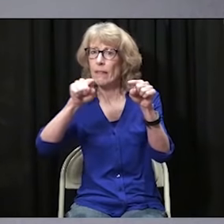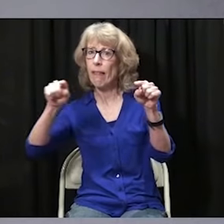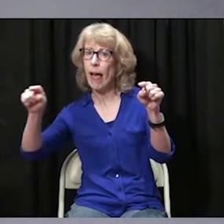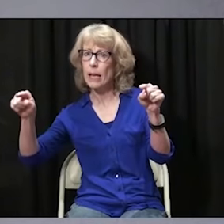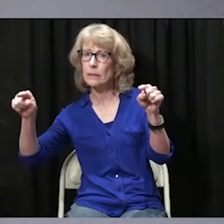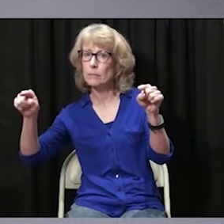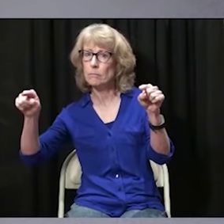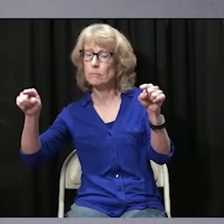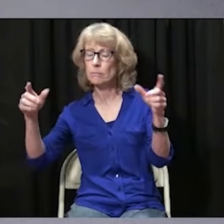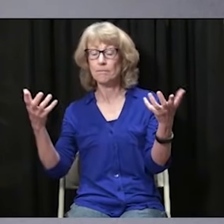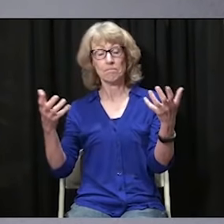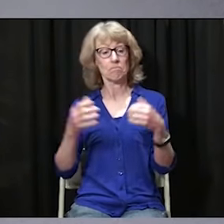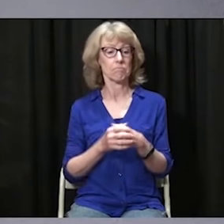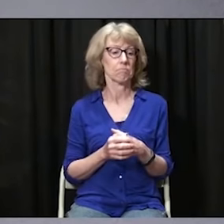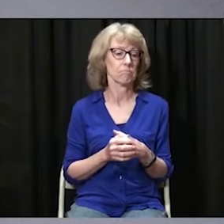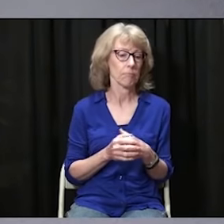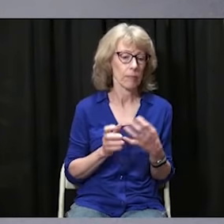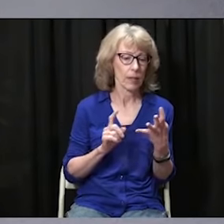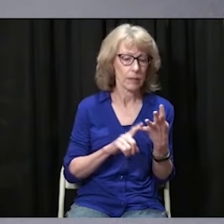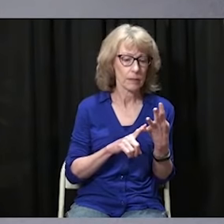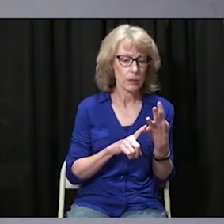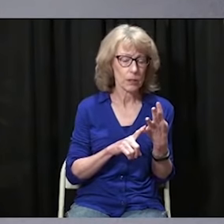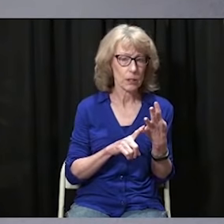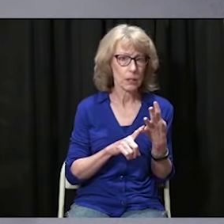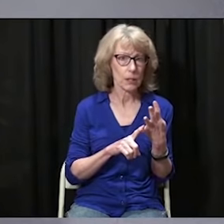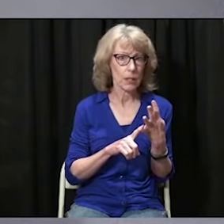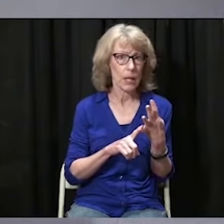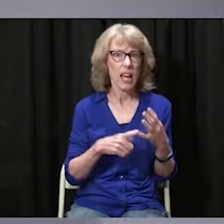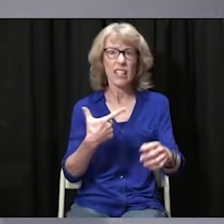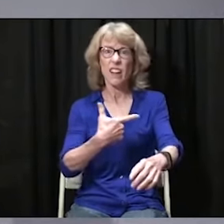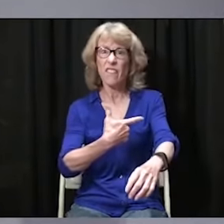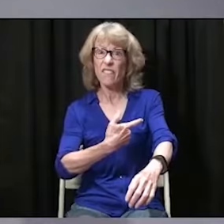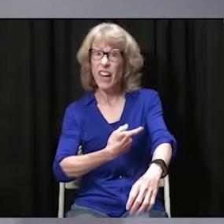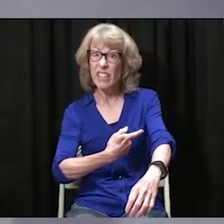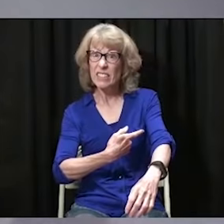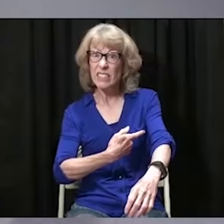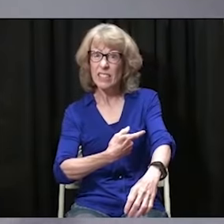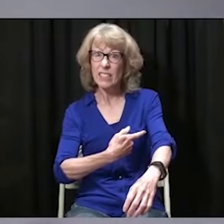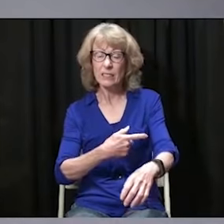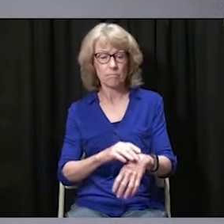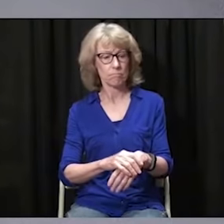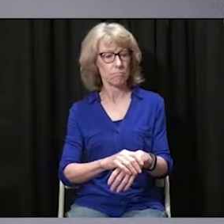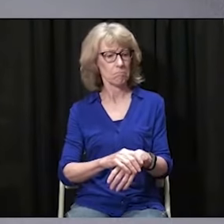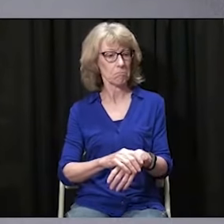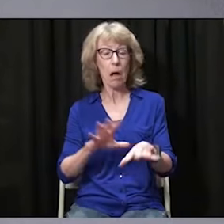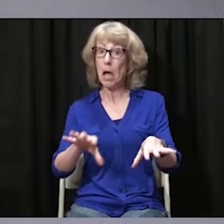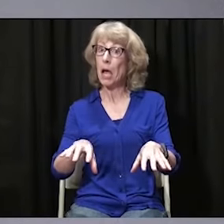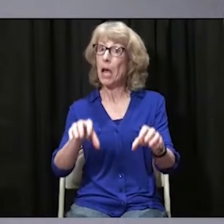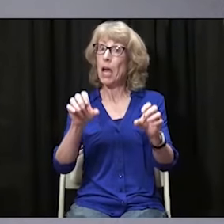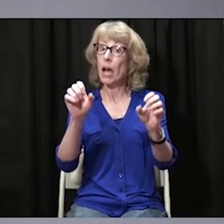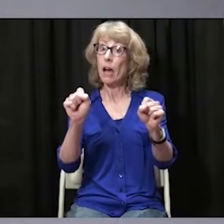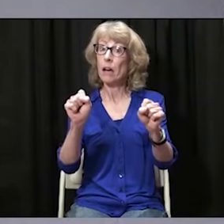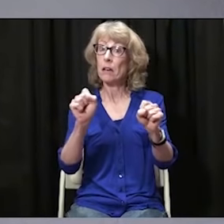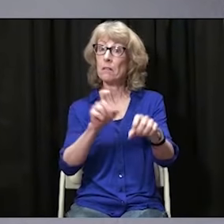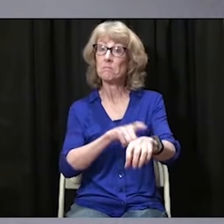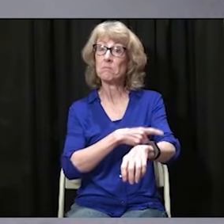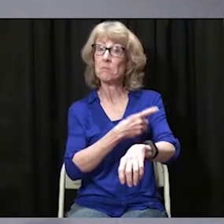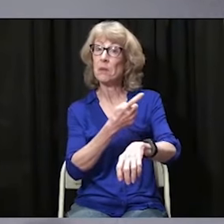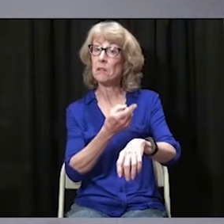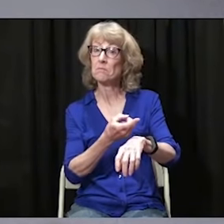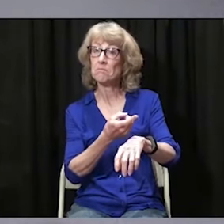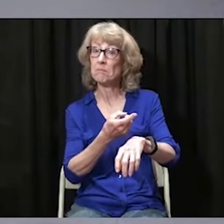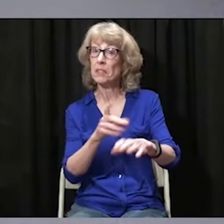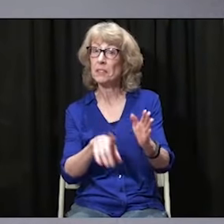four, why does it take a long time to develop a vaccine? Number five, here's a question I've asked in this season. What is the proper